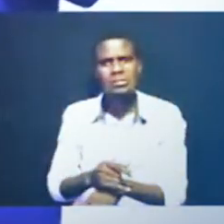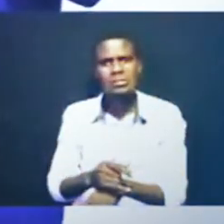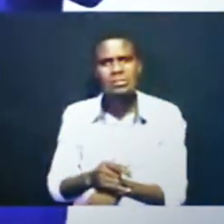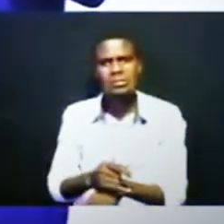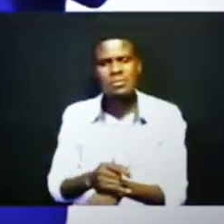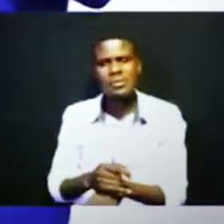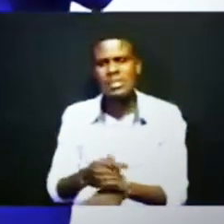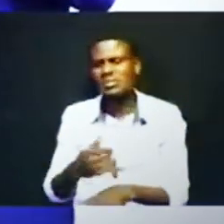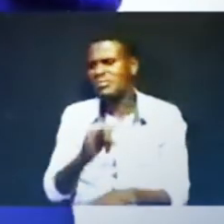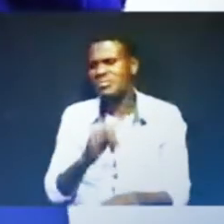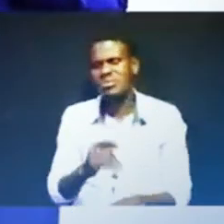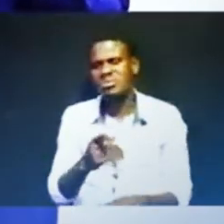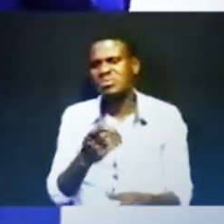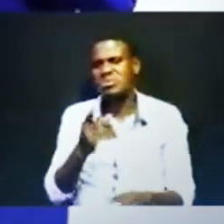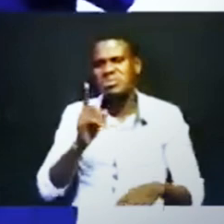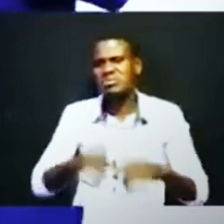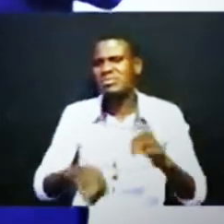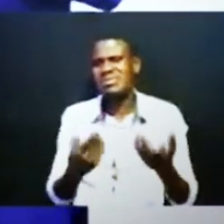very overbearing.